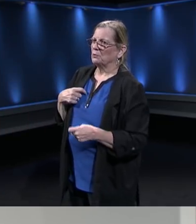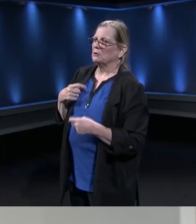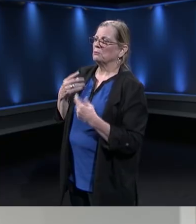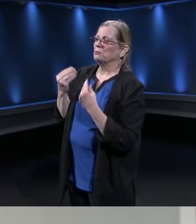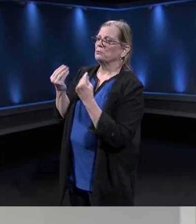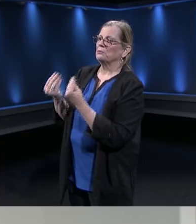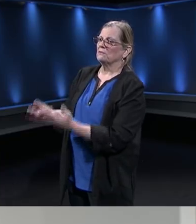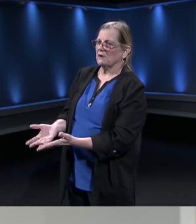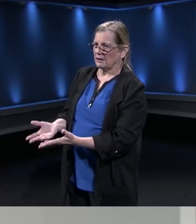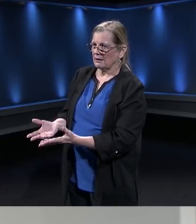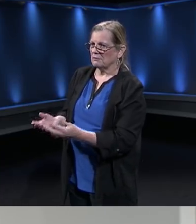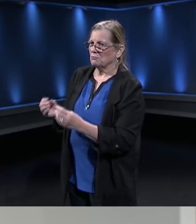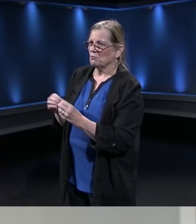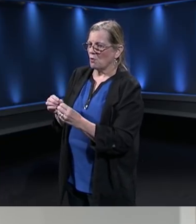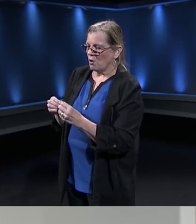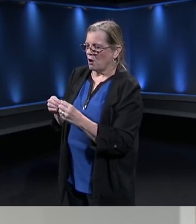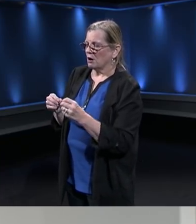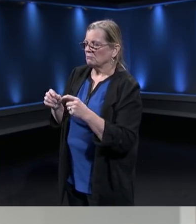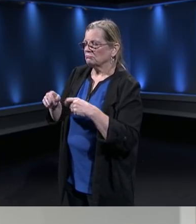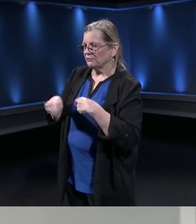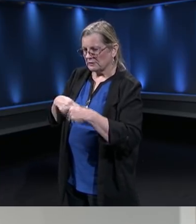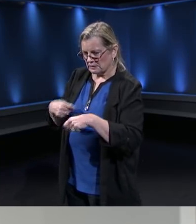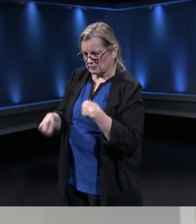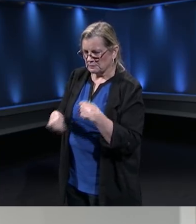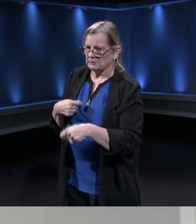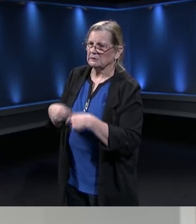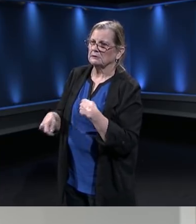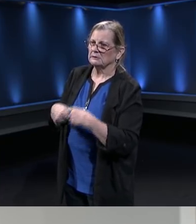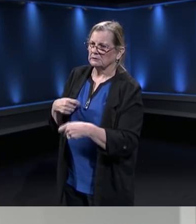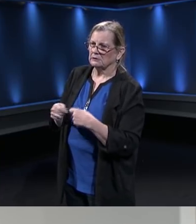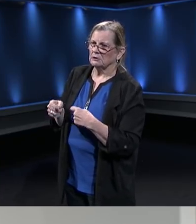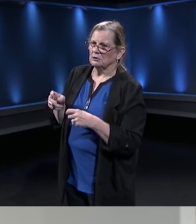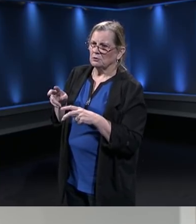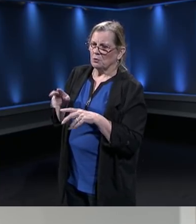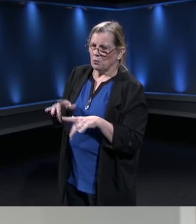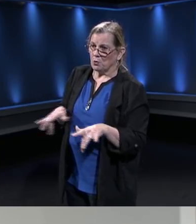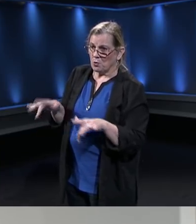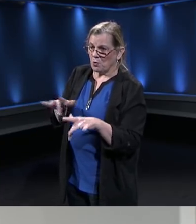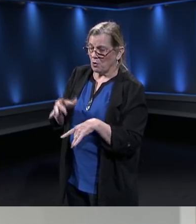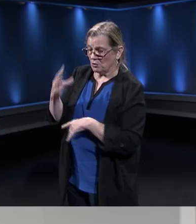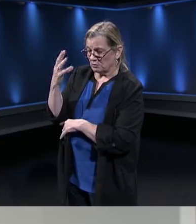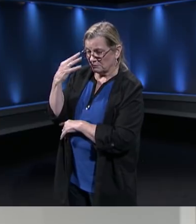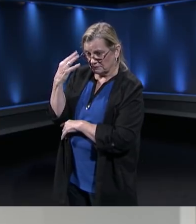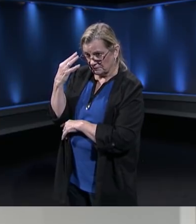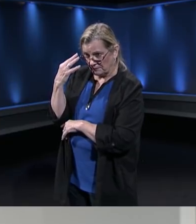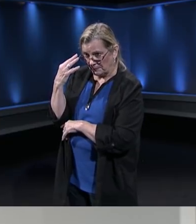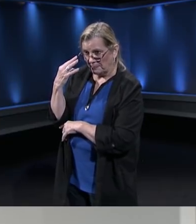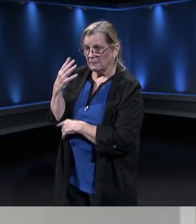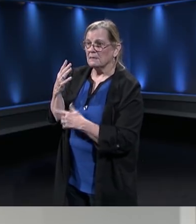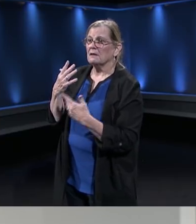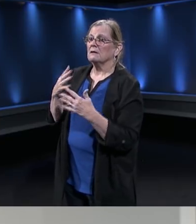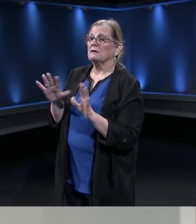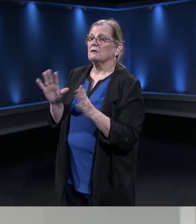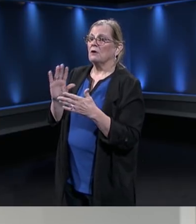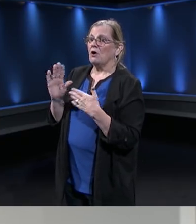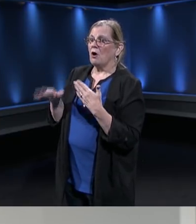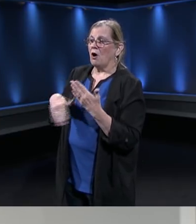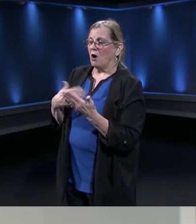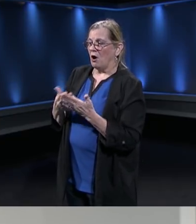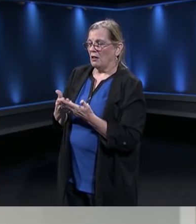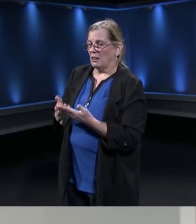for ourselves. Again, we're going to record those lessons, so a lot of the material will be able to be